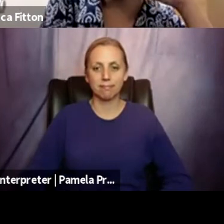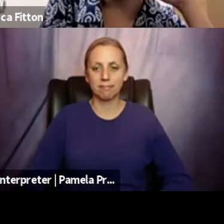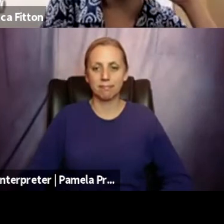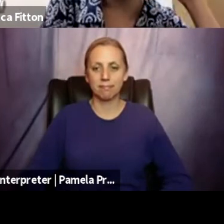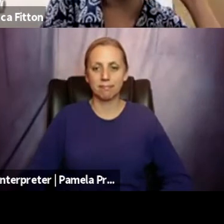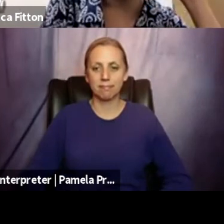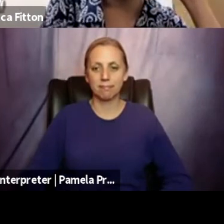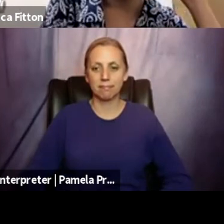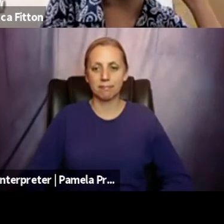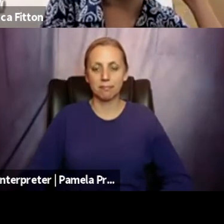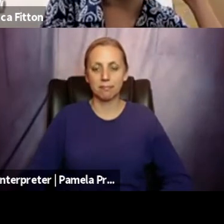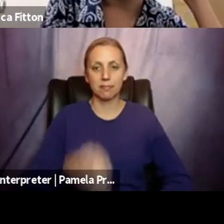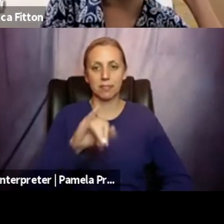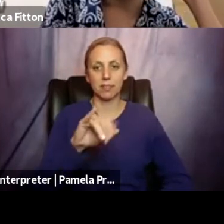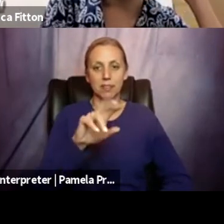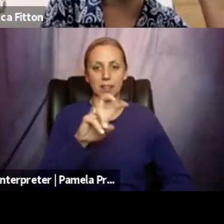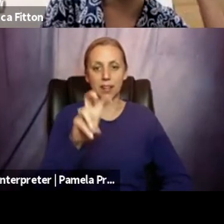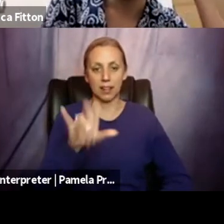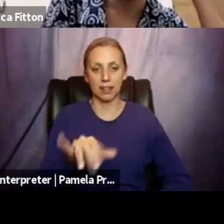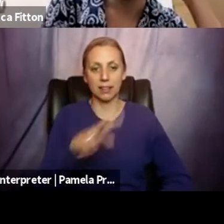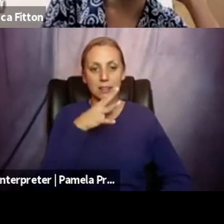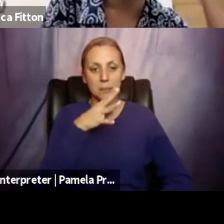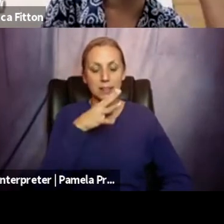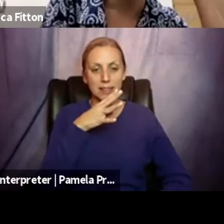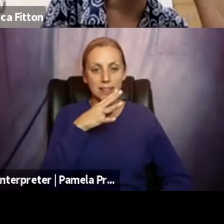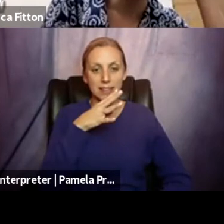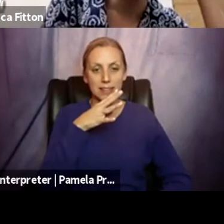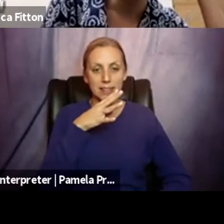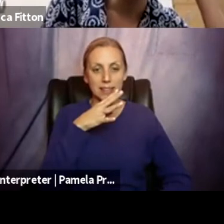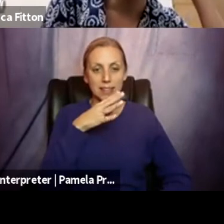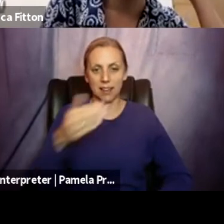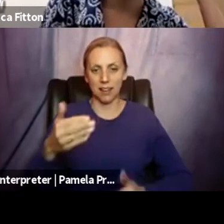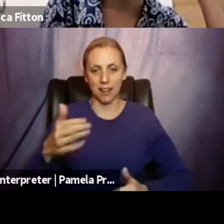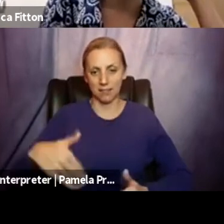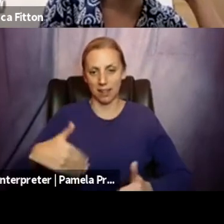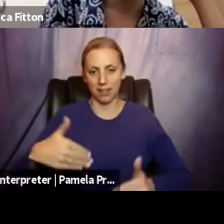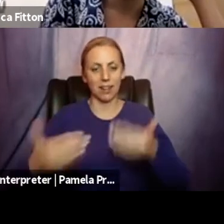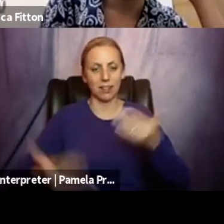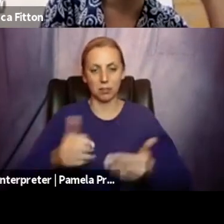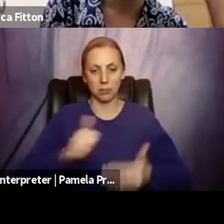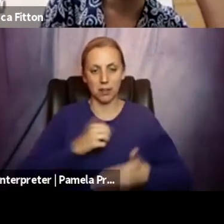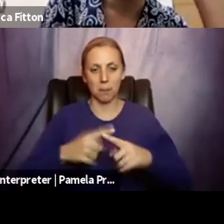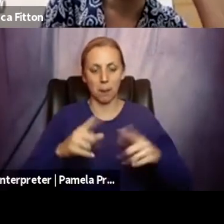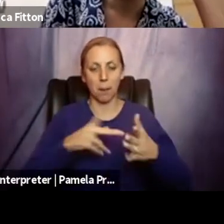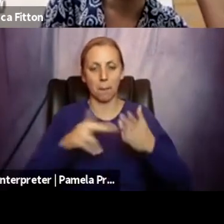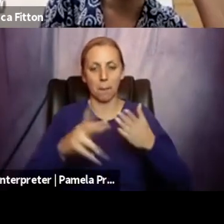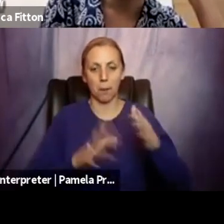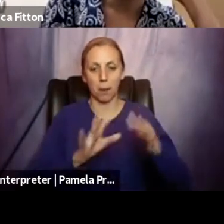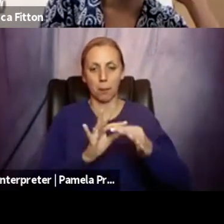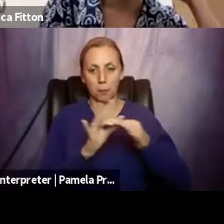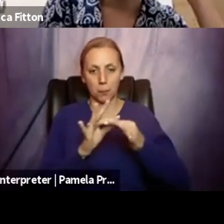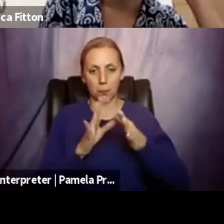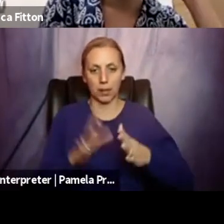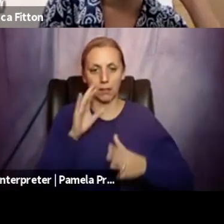Hey y'all, this is Izzy speaking. Haven't introduced myself yet, but I'm the programs coordinator here at Dance NYC, running some of the behind the scenes stuff